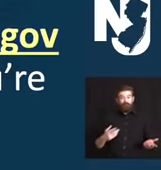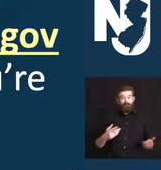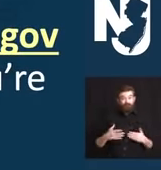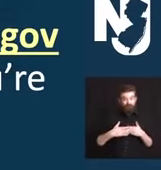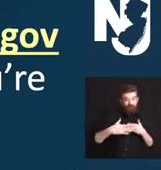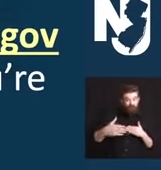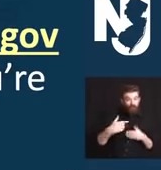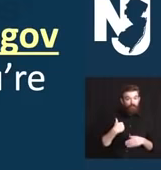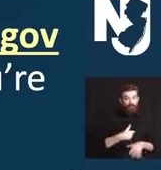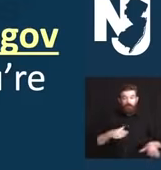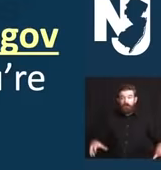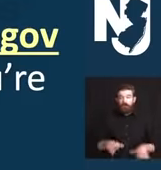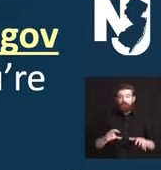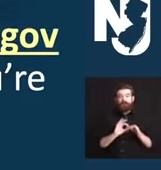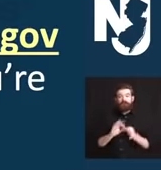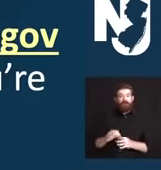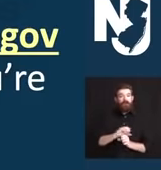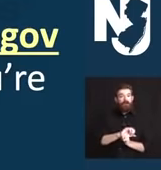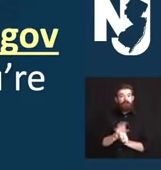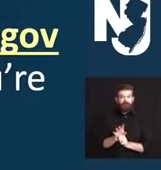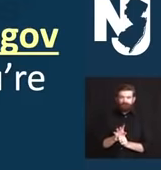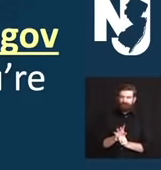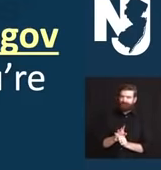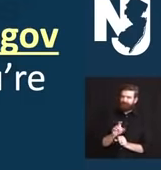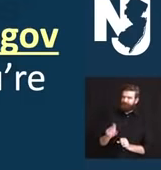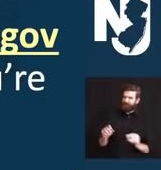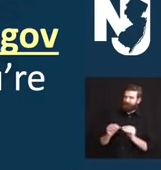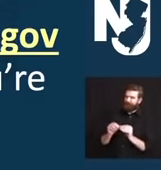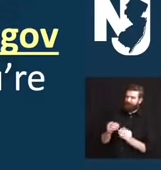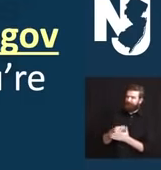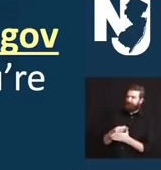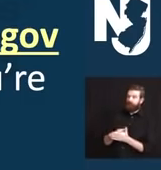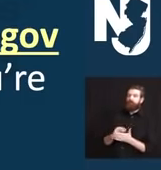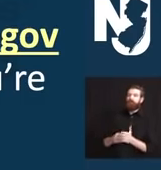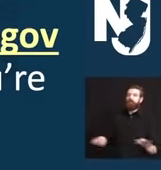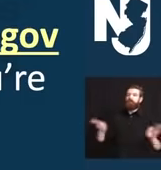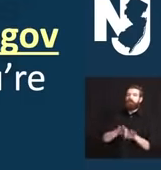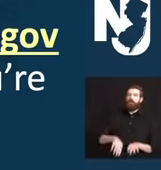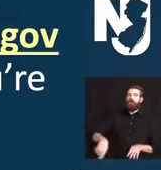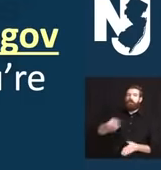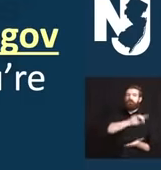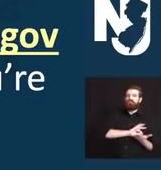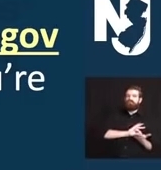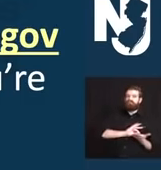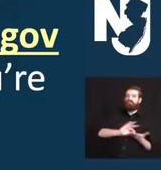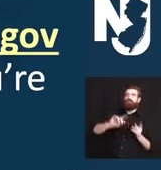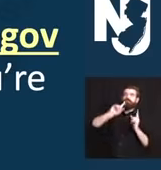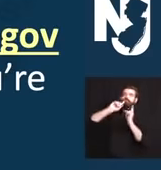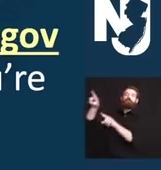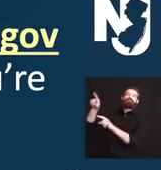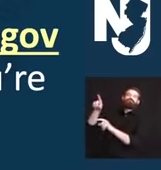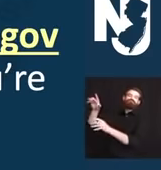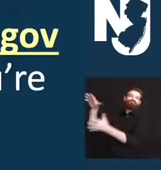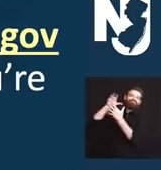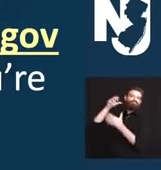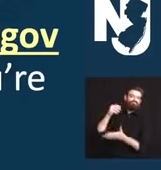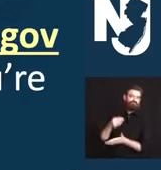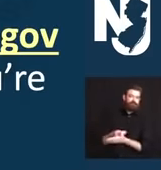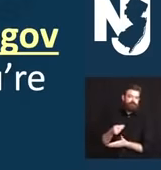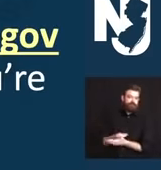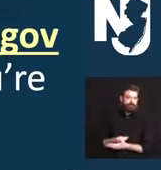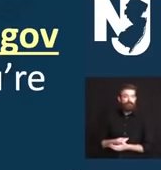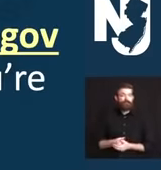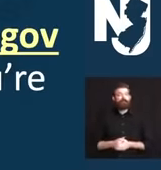to ensure that we are properly represented in Congress. And another undercount could mean we lose another representative, as we did